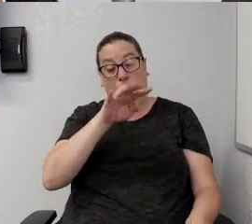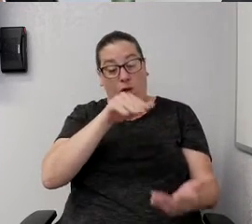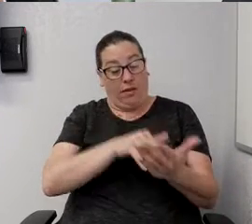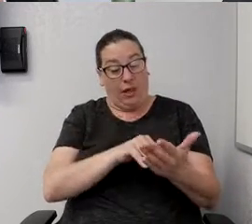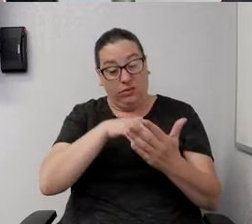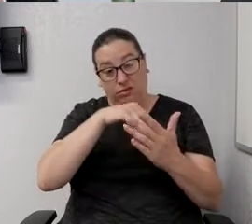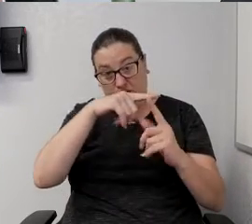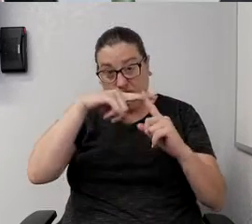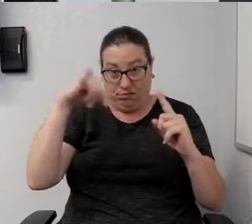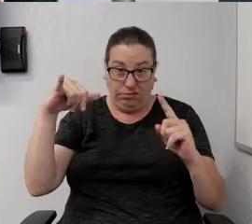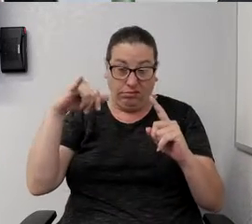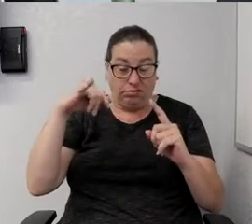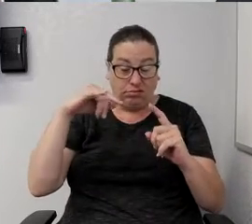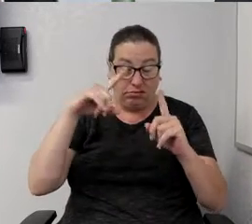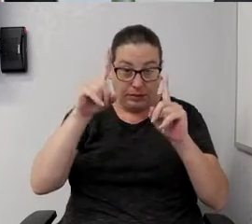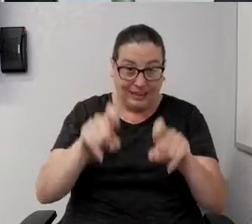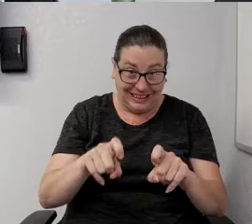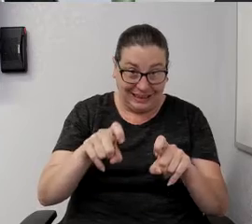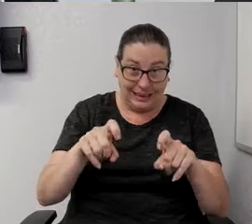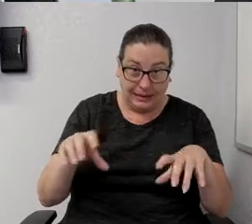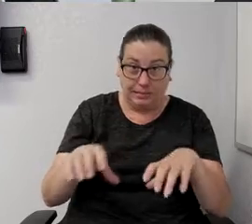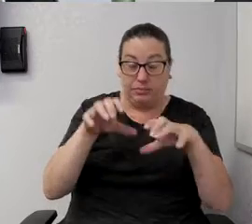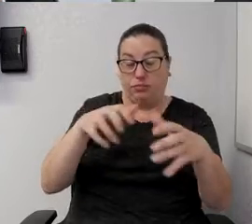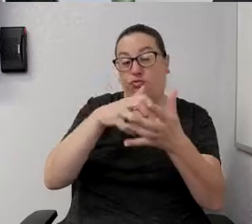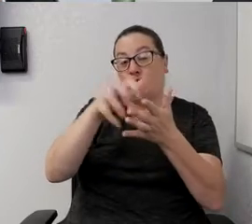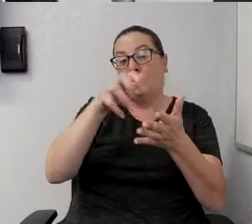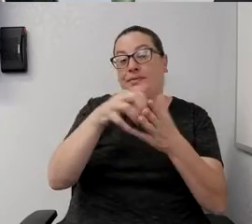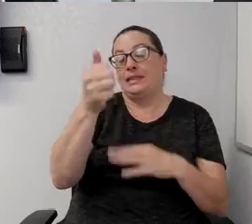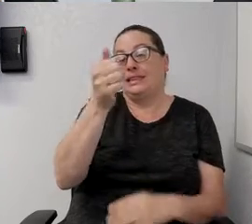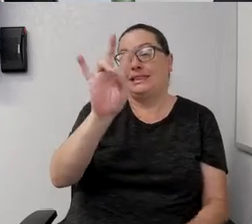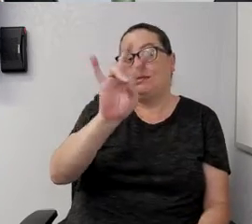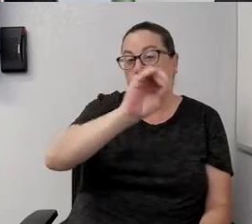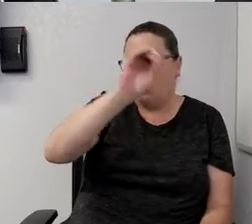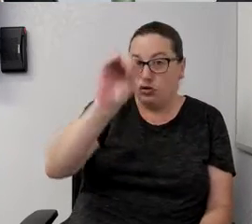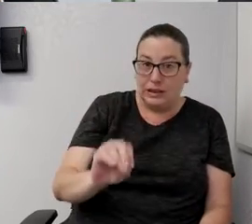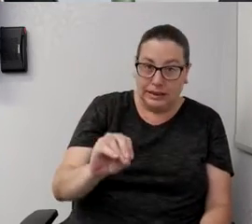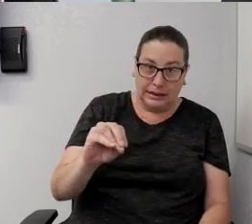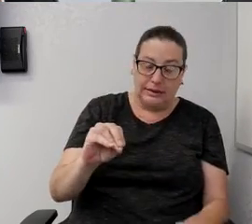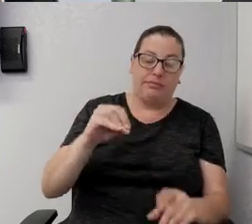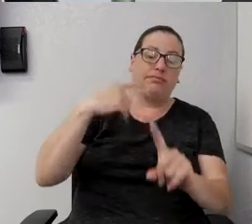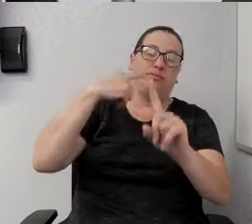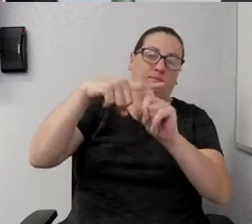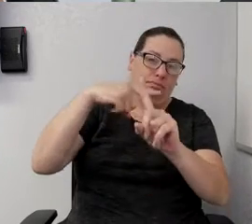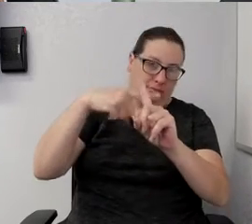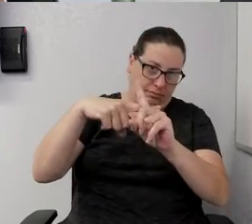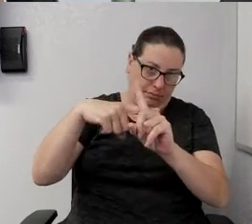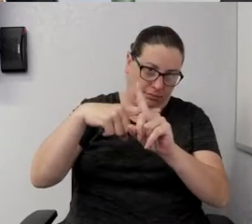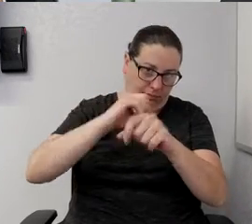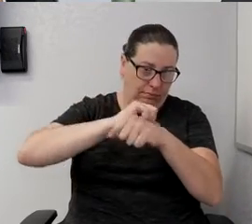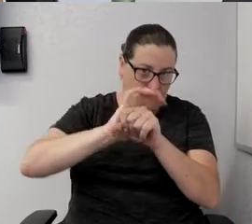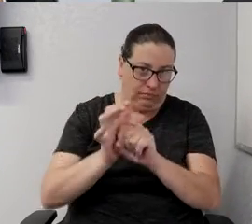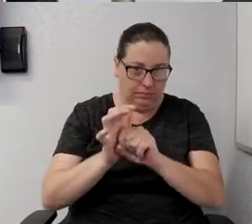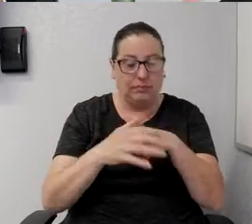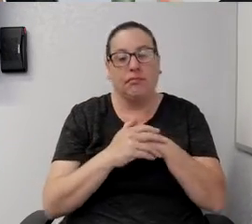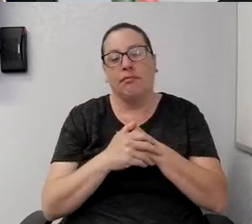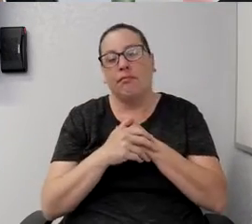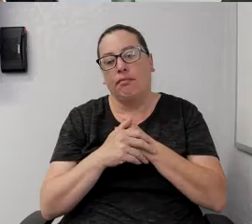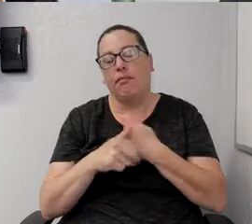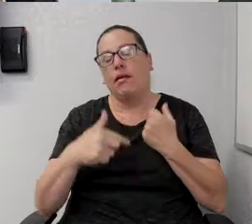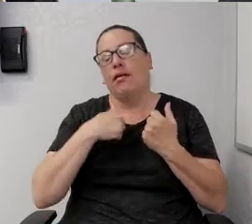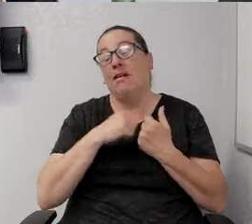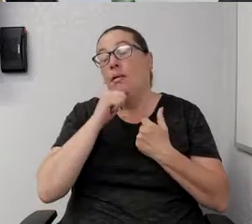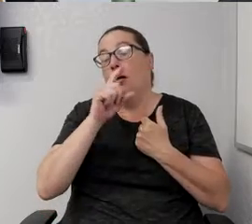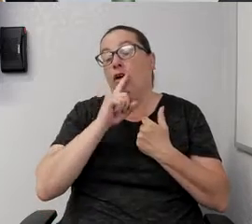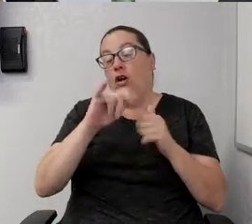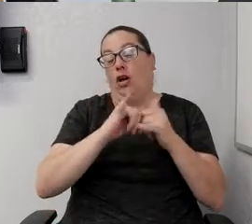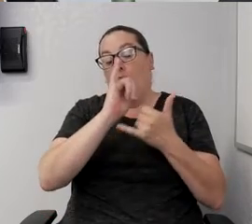performed, roughly 17% of them have tested positive. And I don't know exactly how that rate